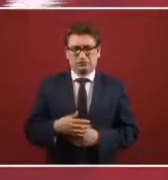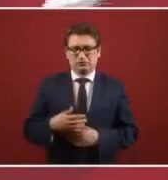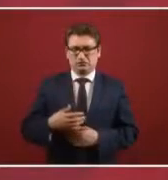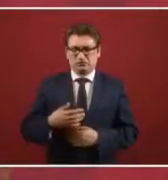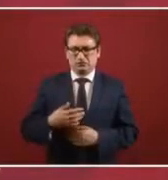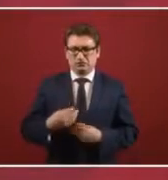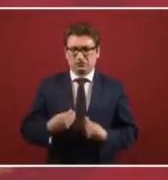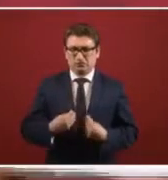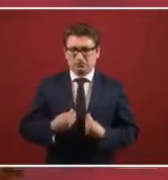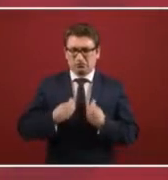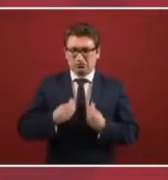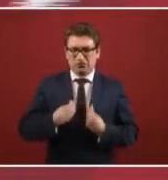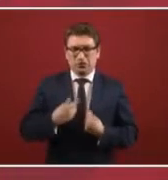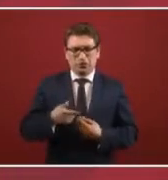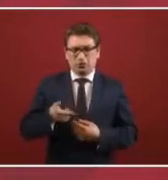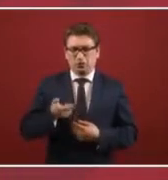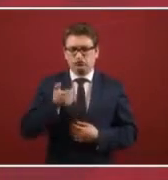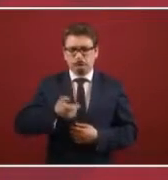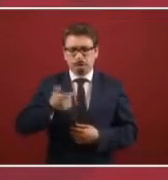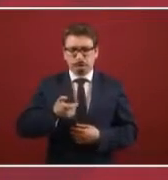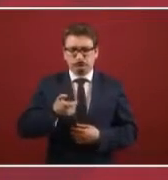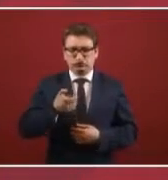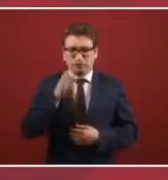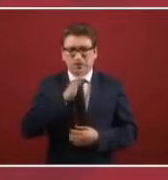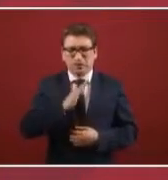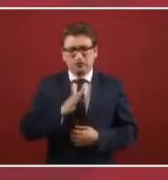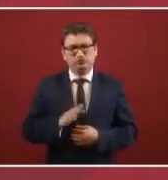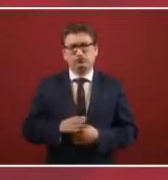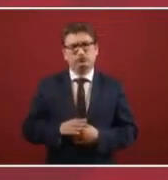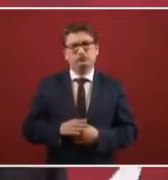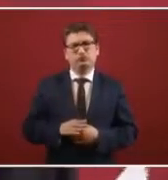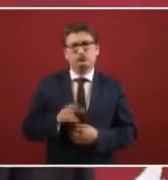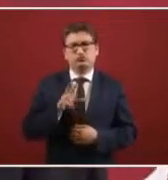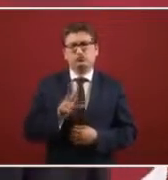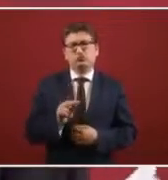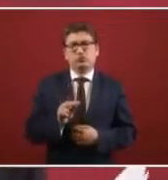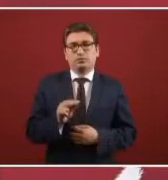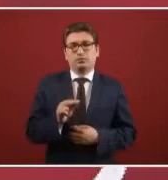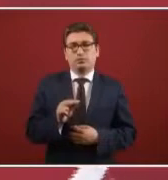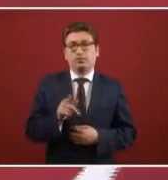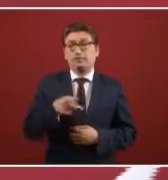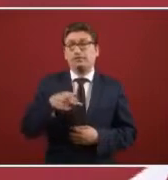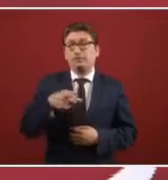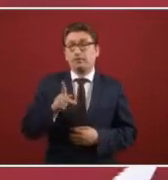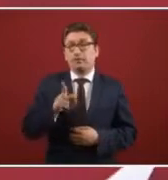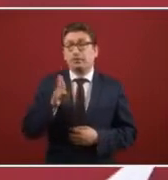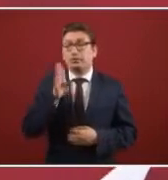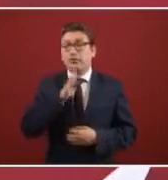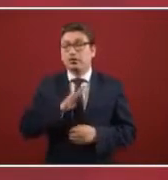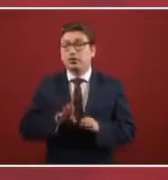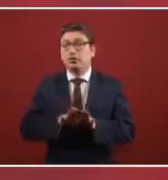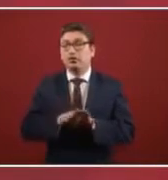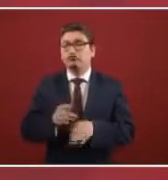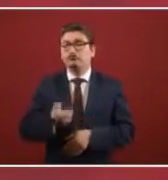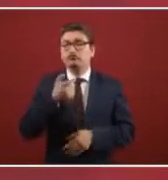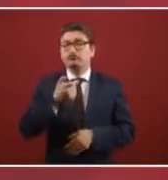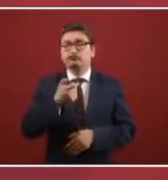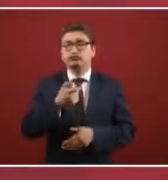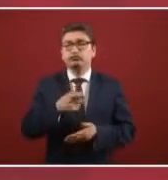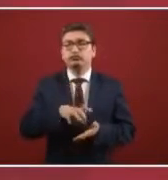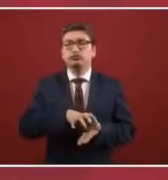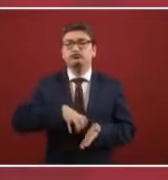bad, todo you el know, que to tiene be es rich. malvado, Not everybody that's rich is lo que bad. está mal What's bad is es la riqueza mala vida, that if